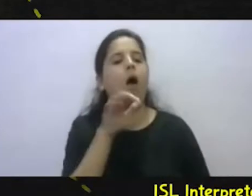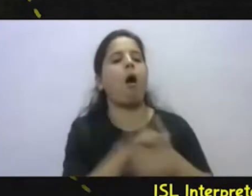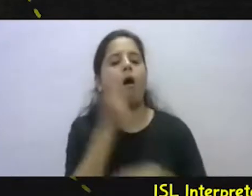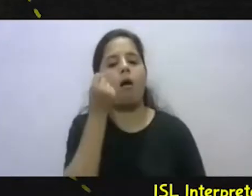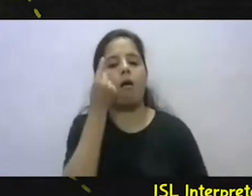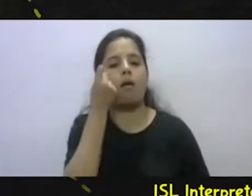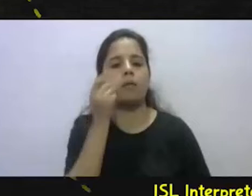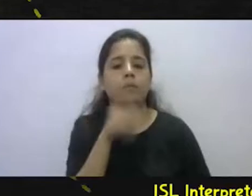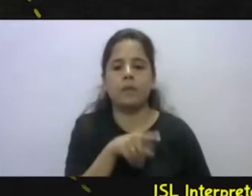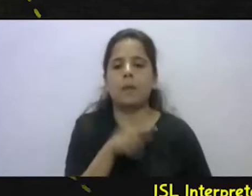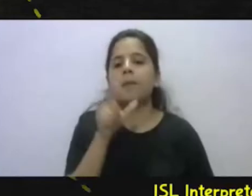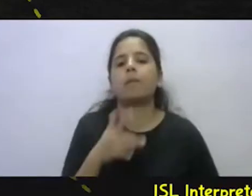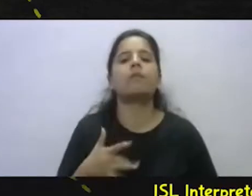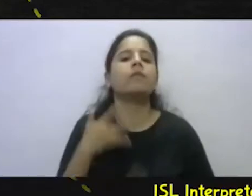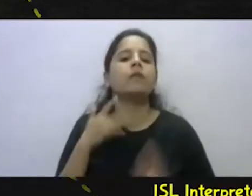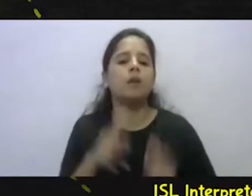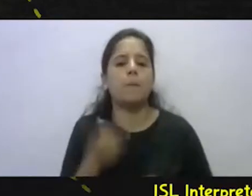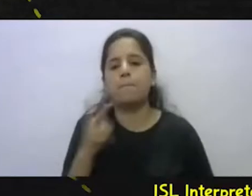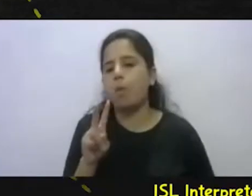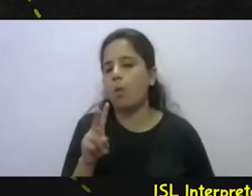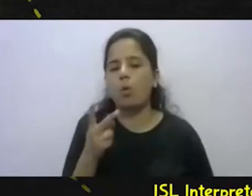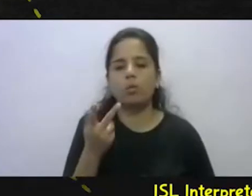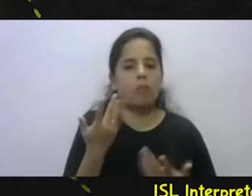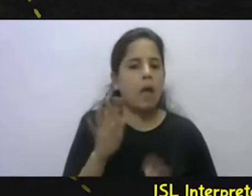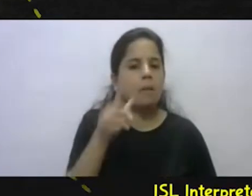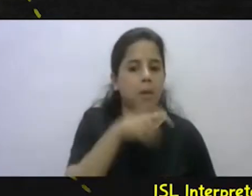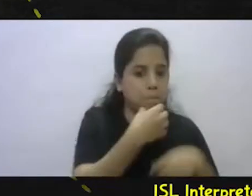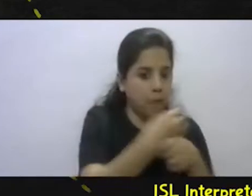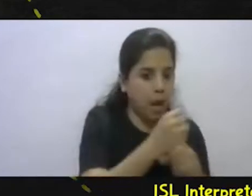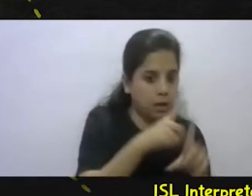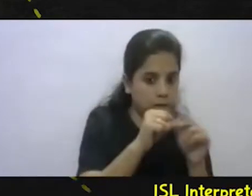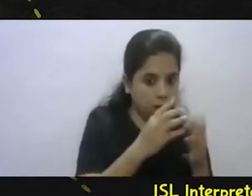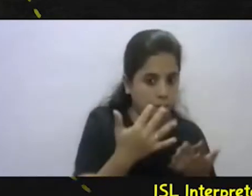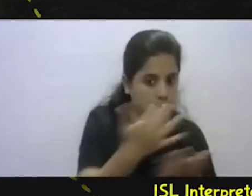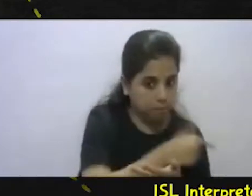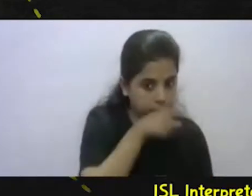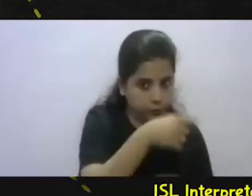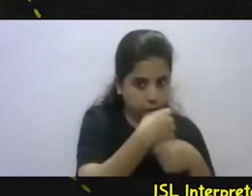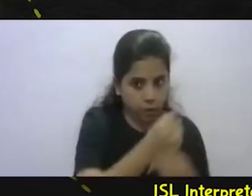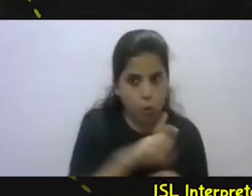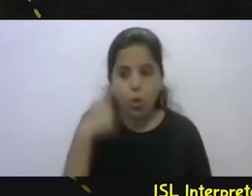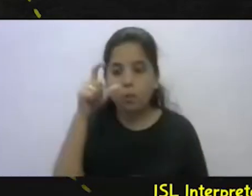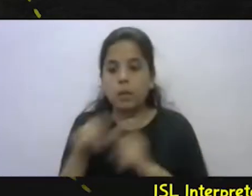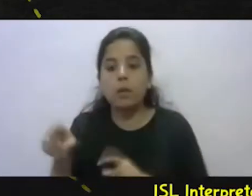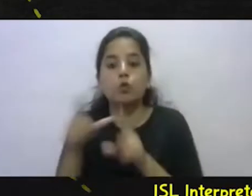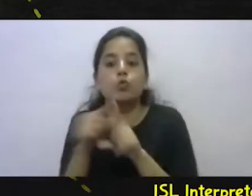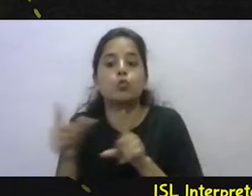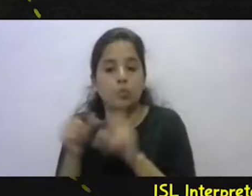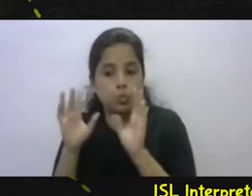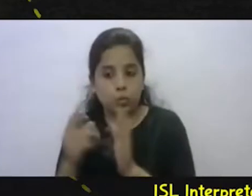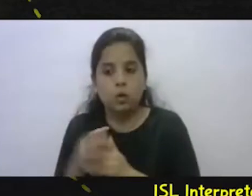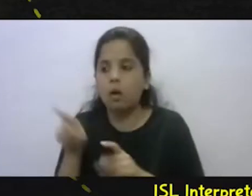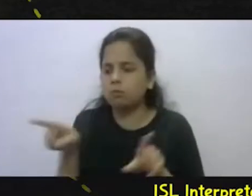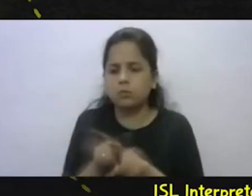is that sense that I see both from people who make the data and for people who consume the data. And again, there